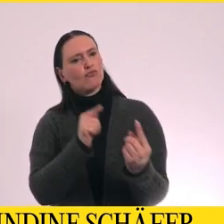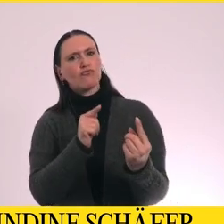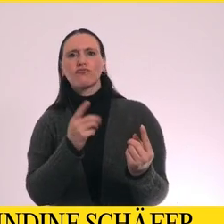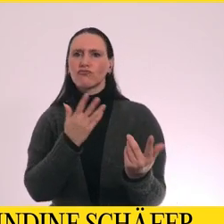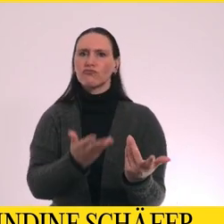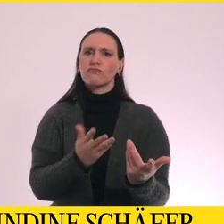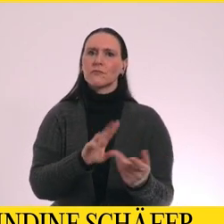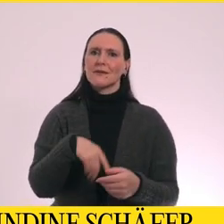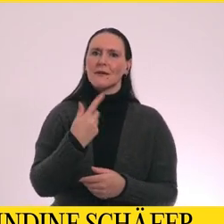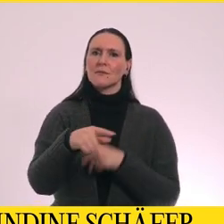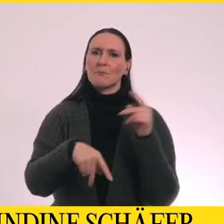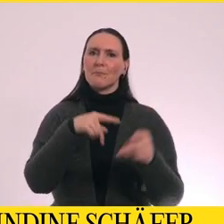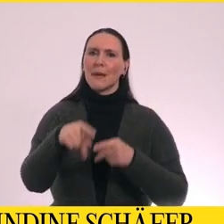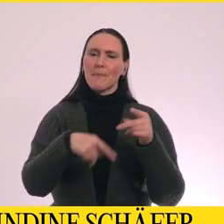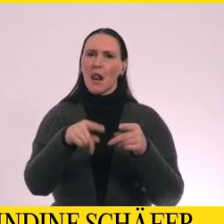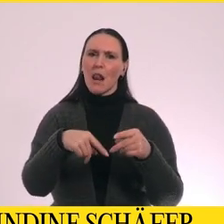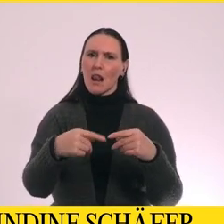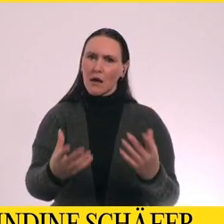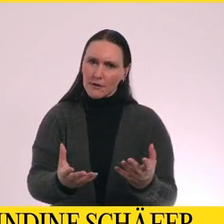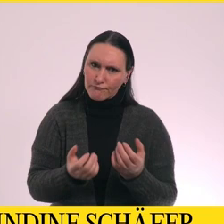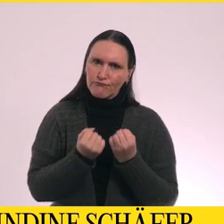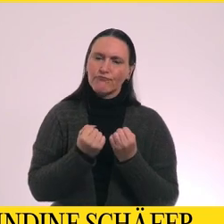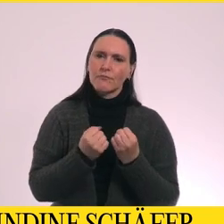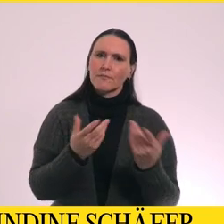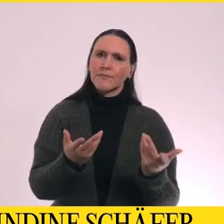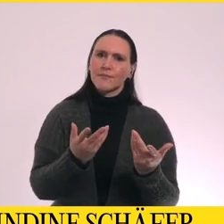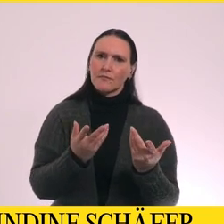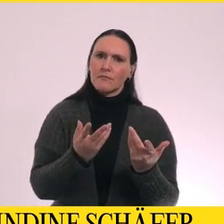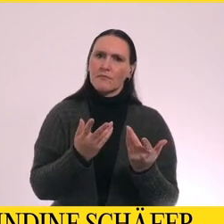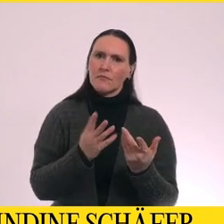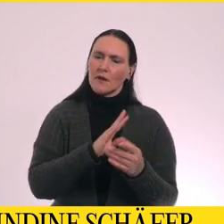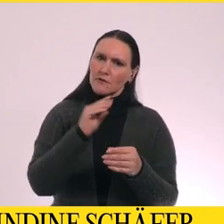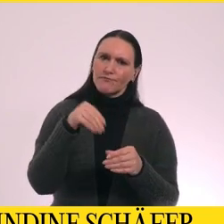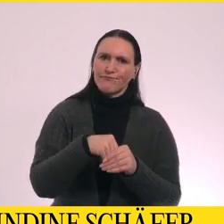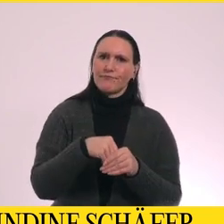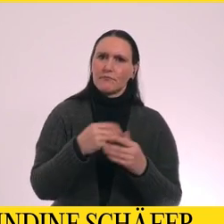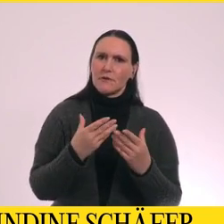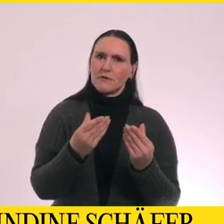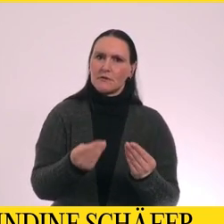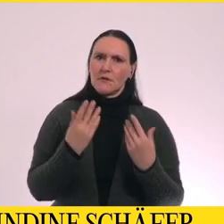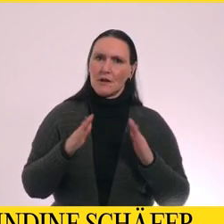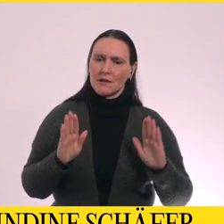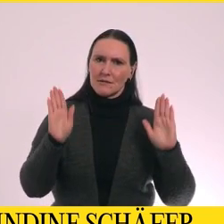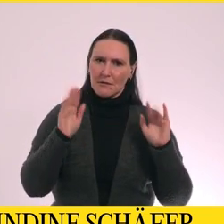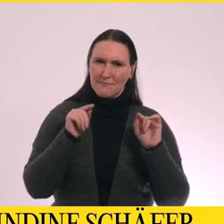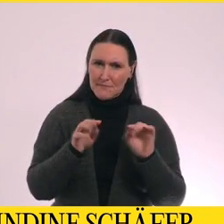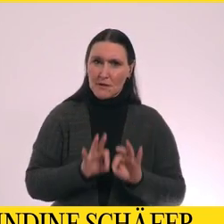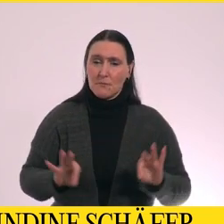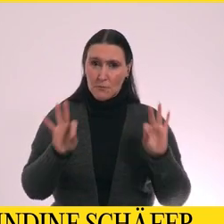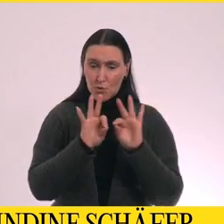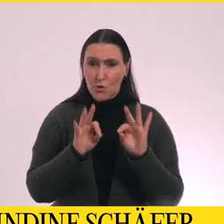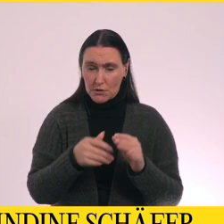people from actually obtaining asylum. And I think that's important. It's a